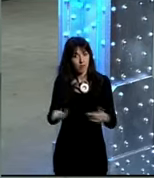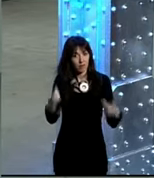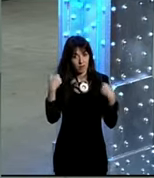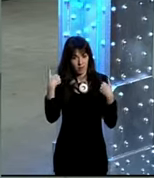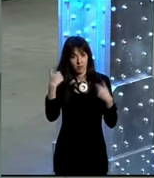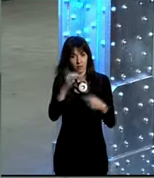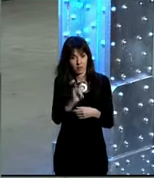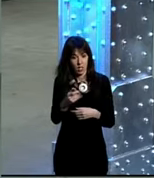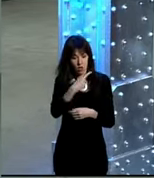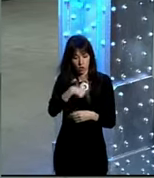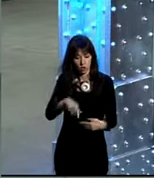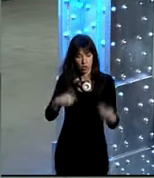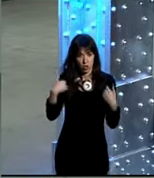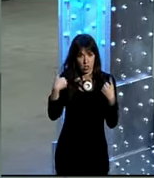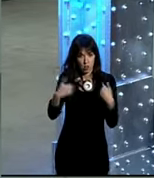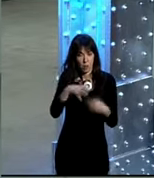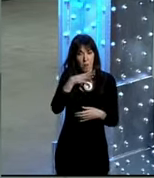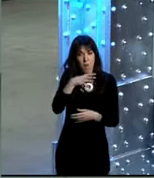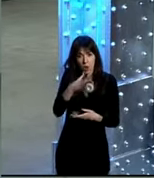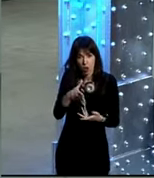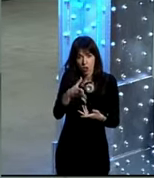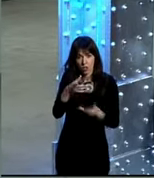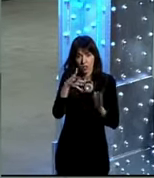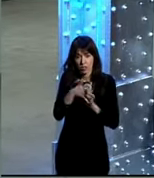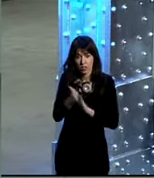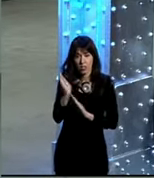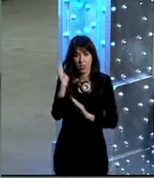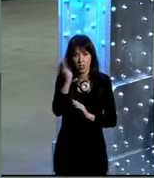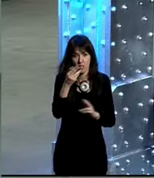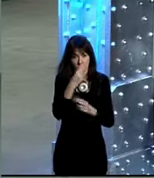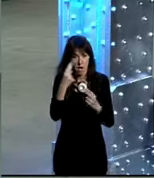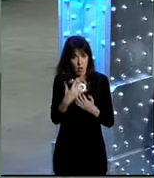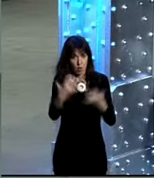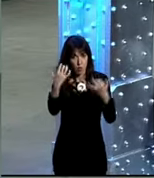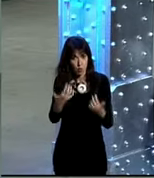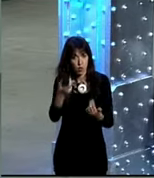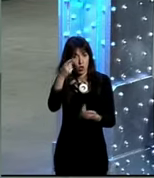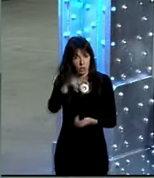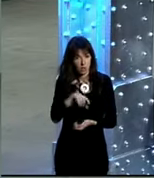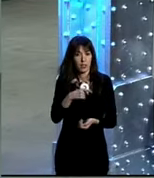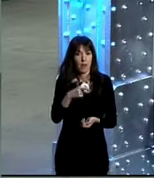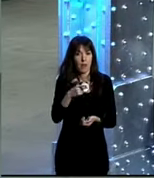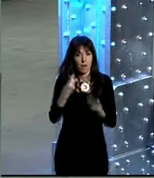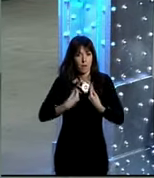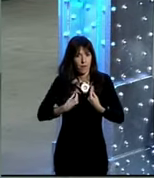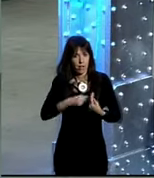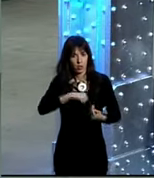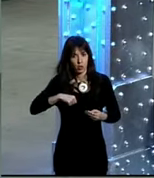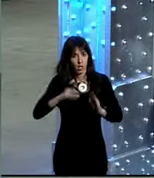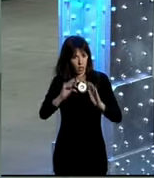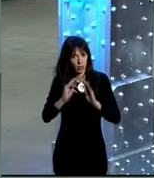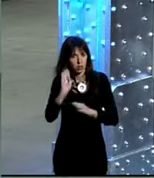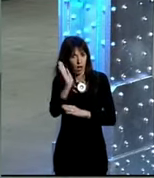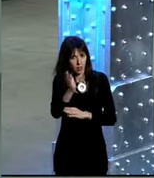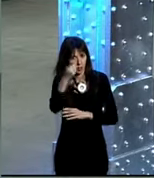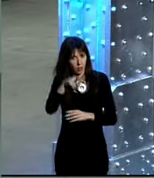people's daily lives and affecting not only them, but also all the innocent people in their surroundings. We